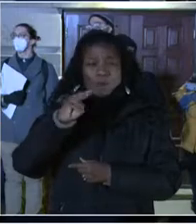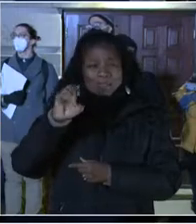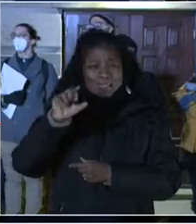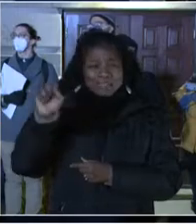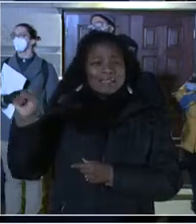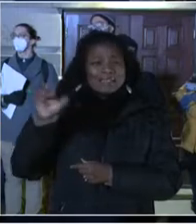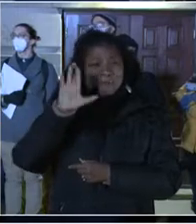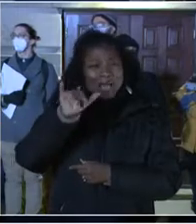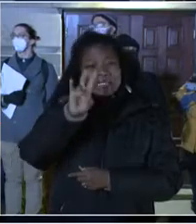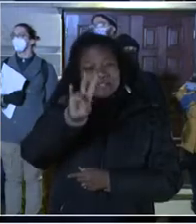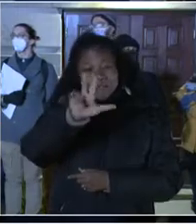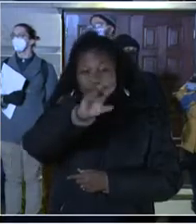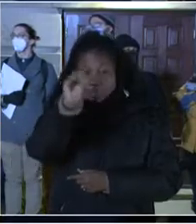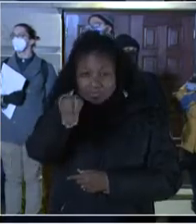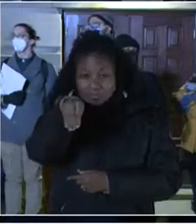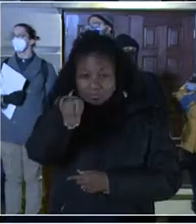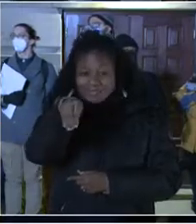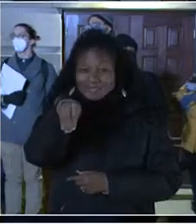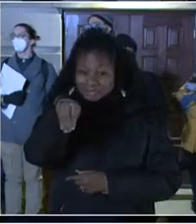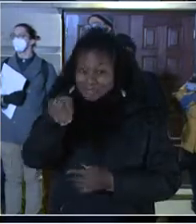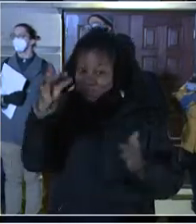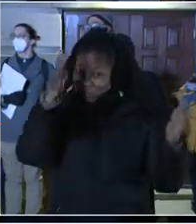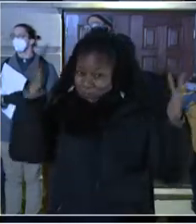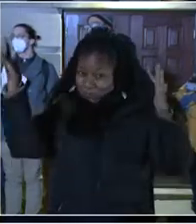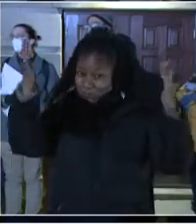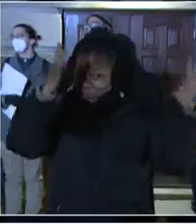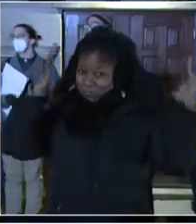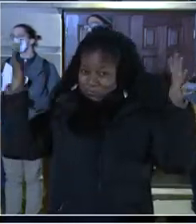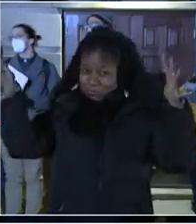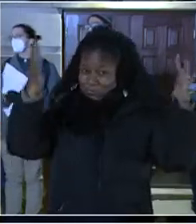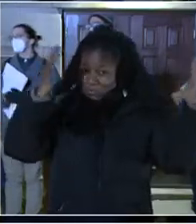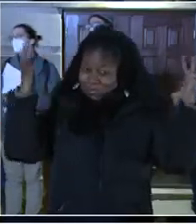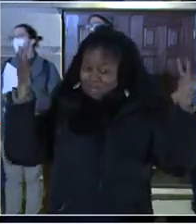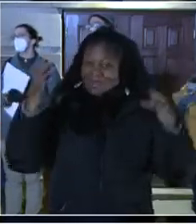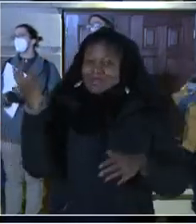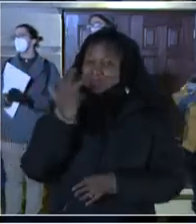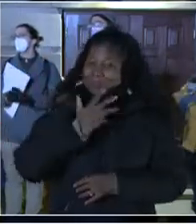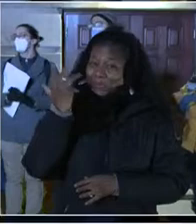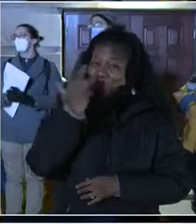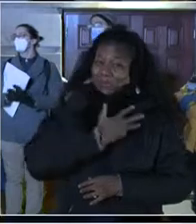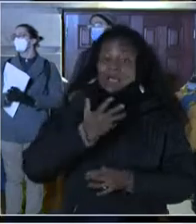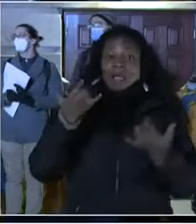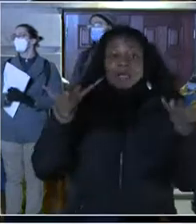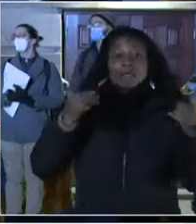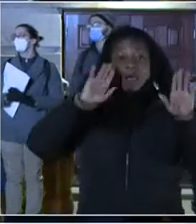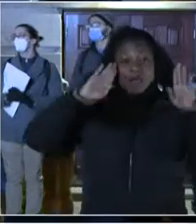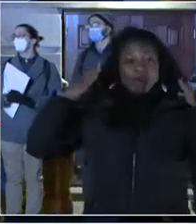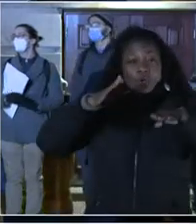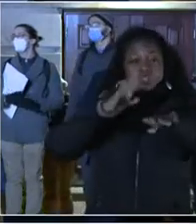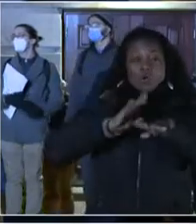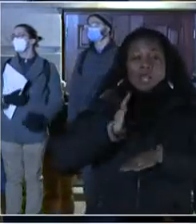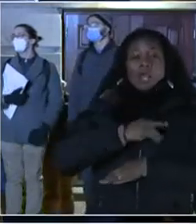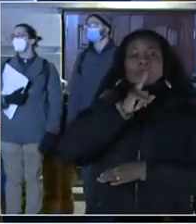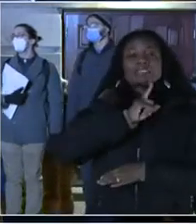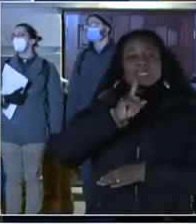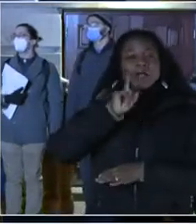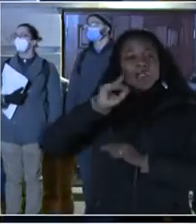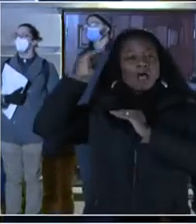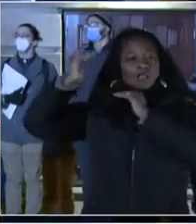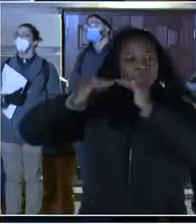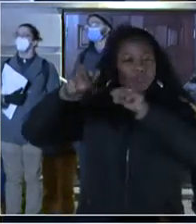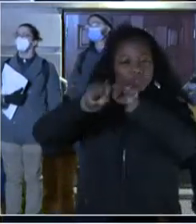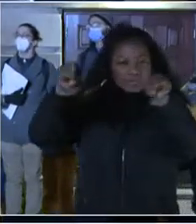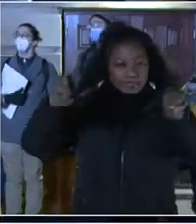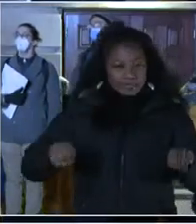by 73%, and now we're very focused on our single adult system,